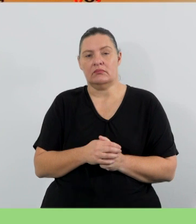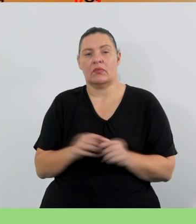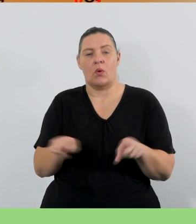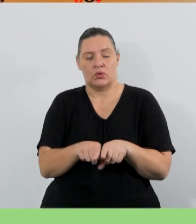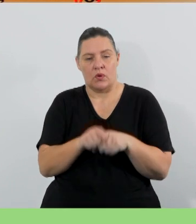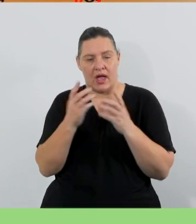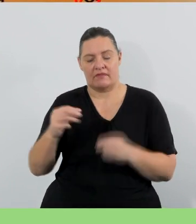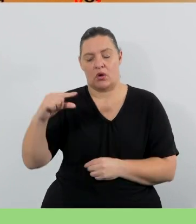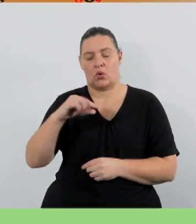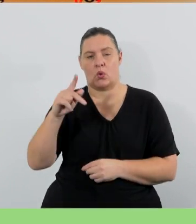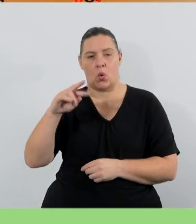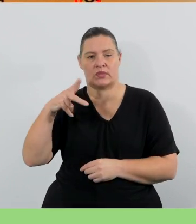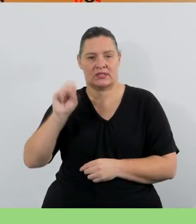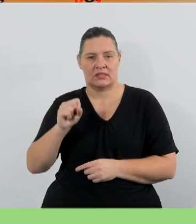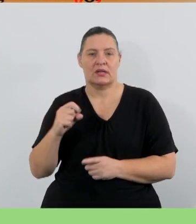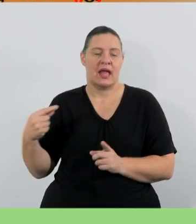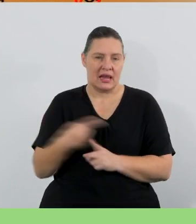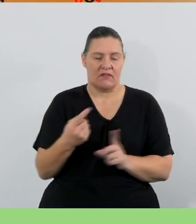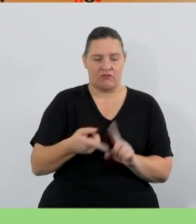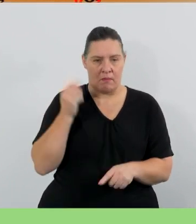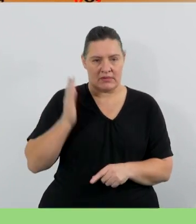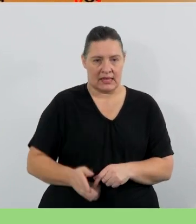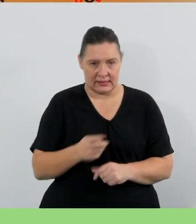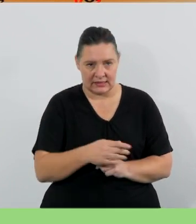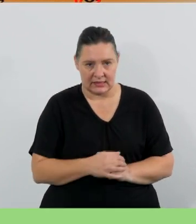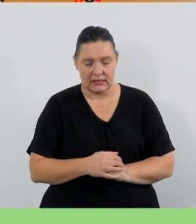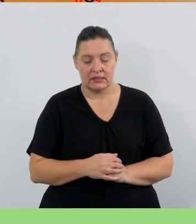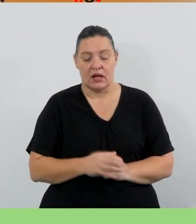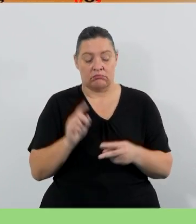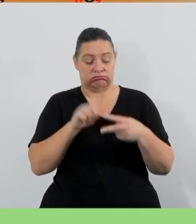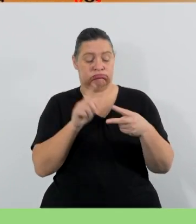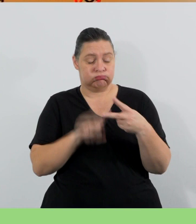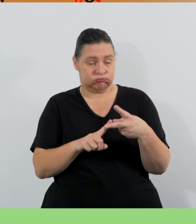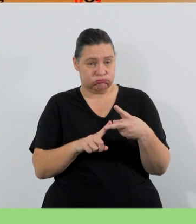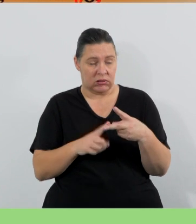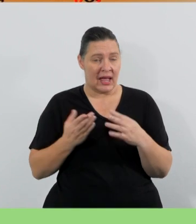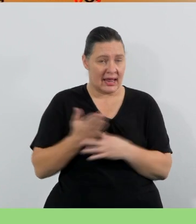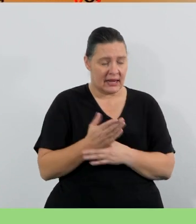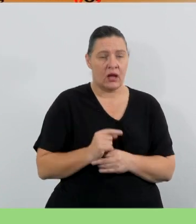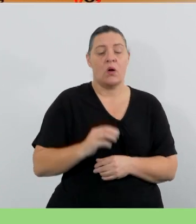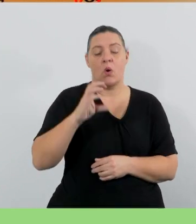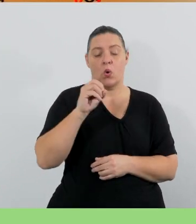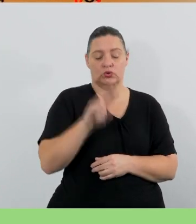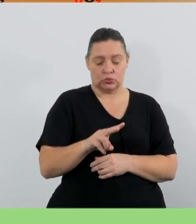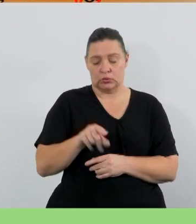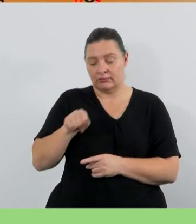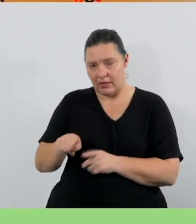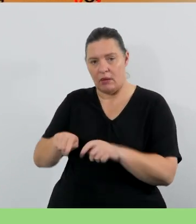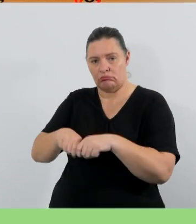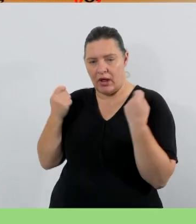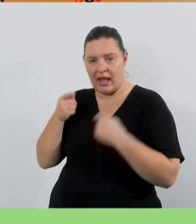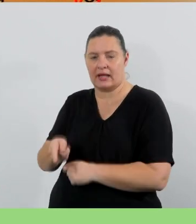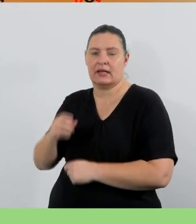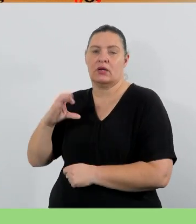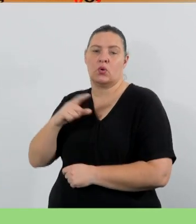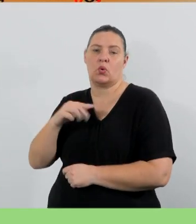have glucose coming in from this side. So now the glucose and the oxygen come in. The oxygen will then break